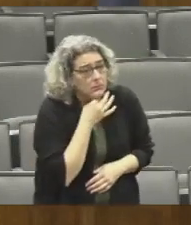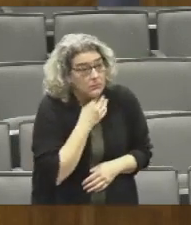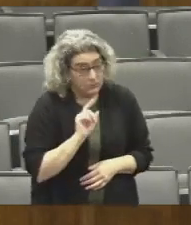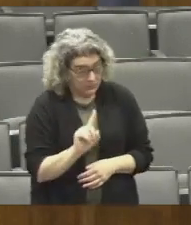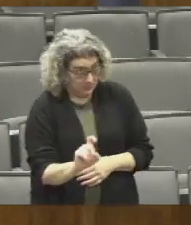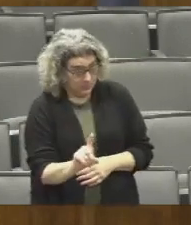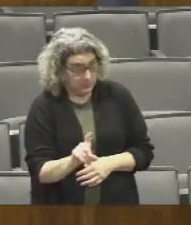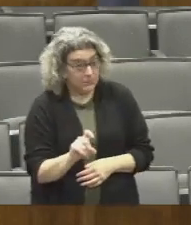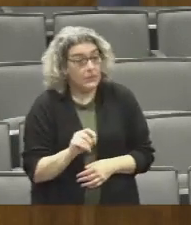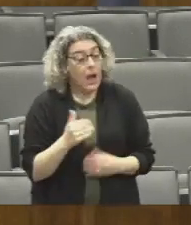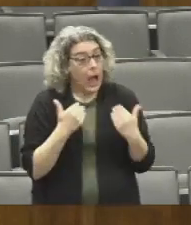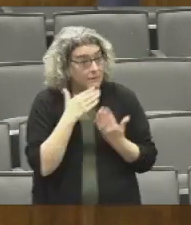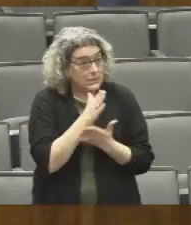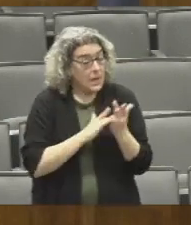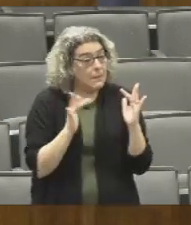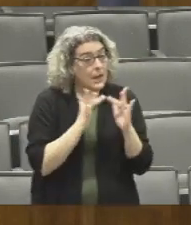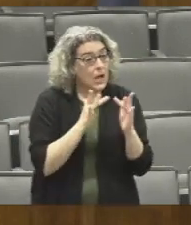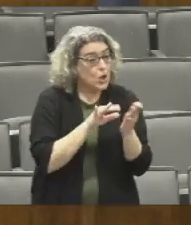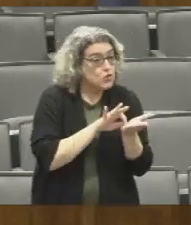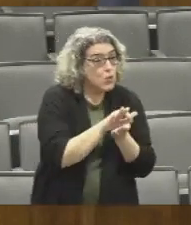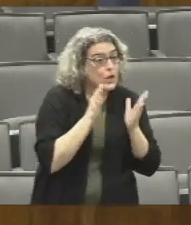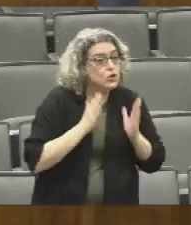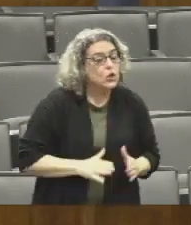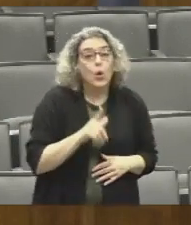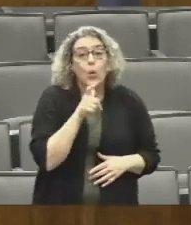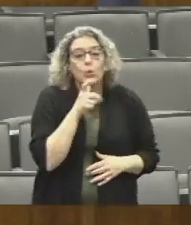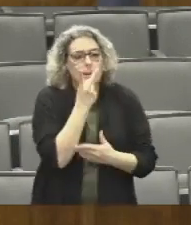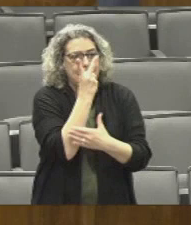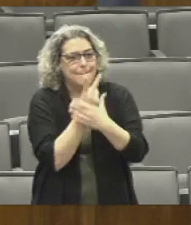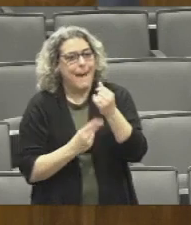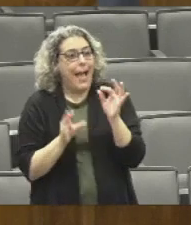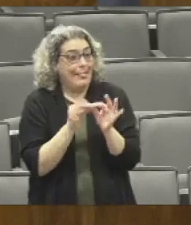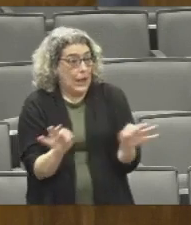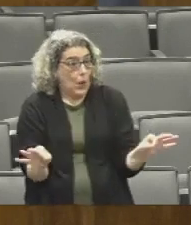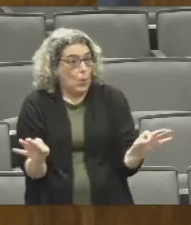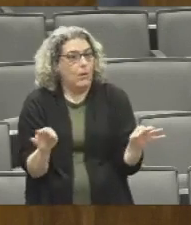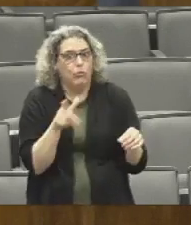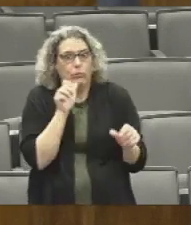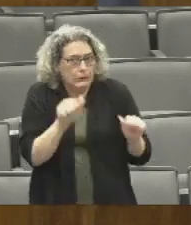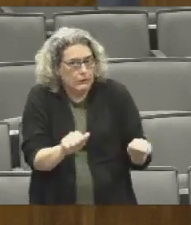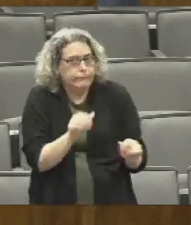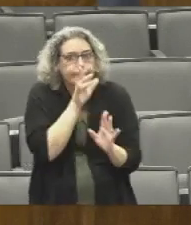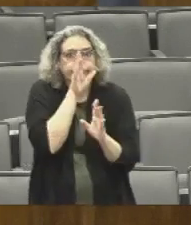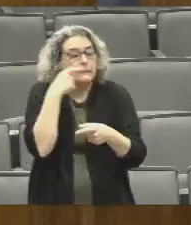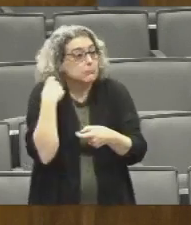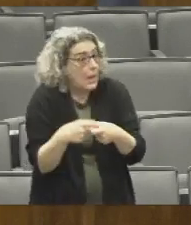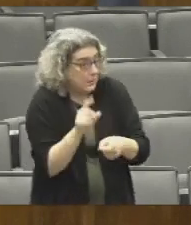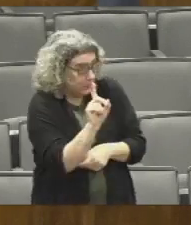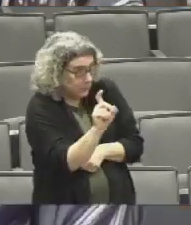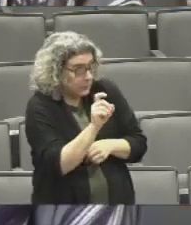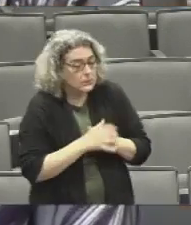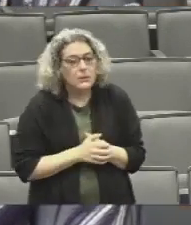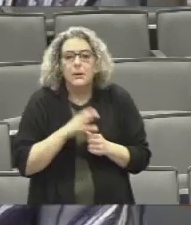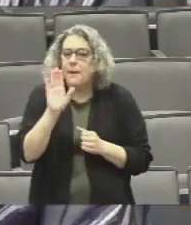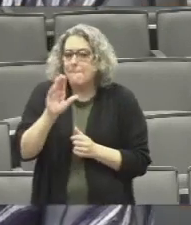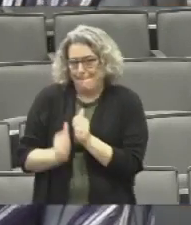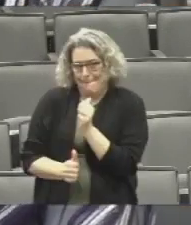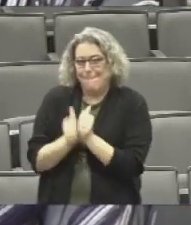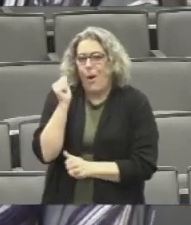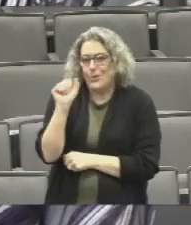are bilingual as well contacting this population in South Omaha? Thank you. Most of them